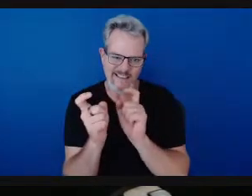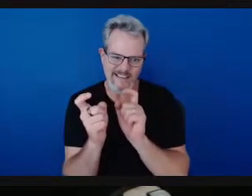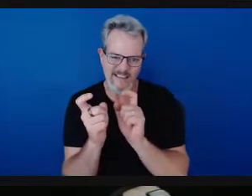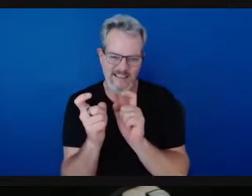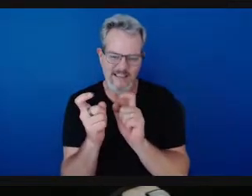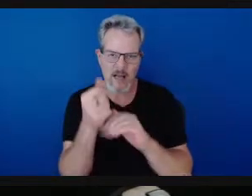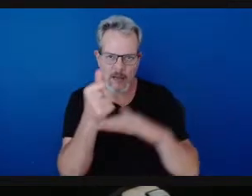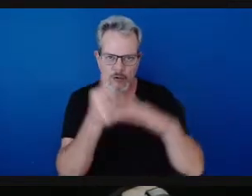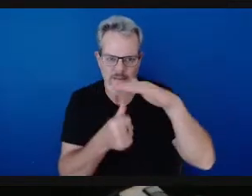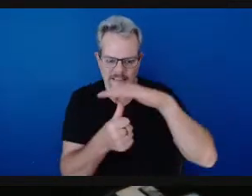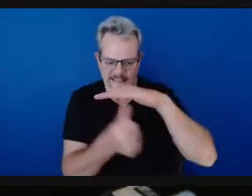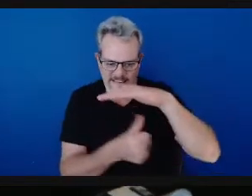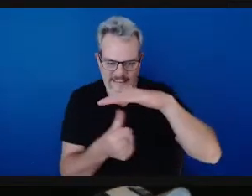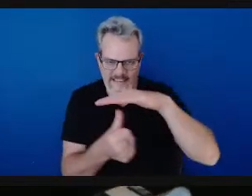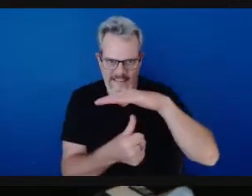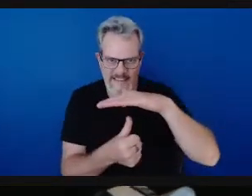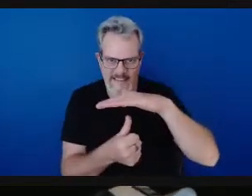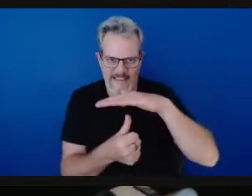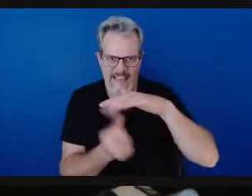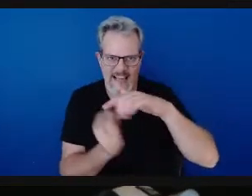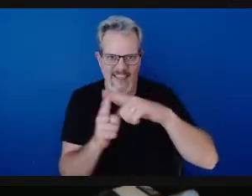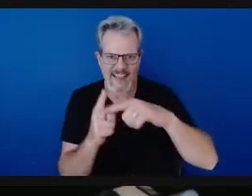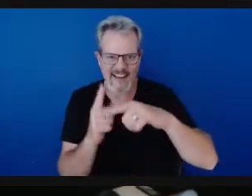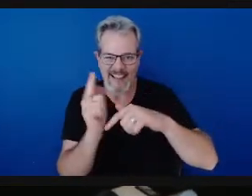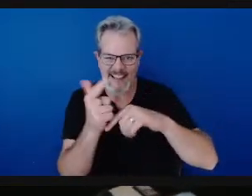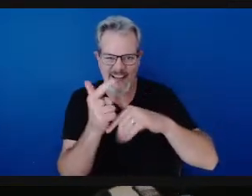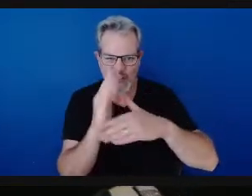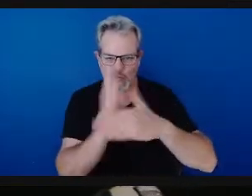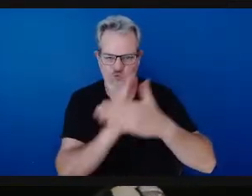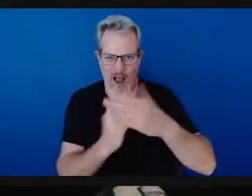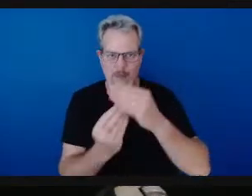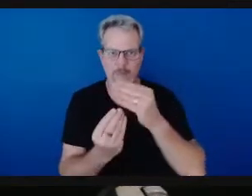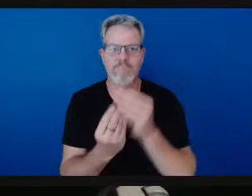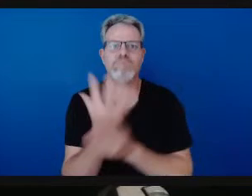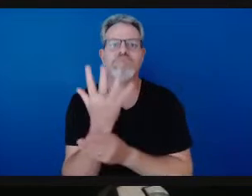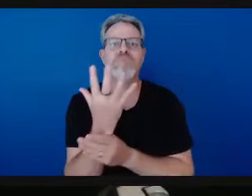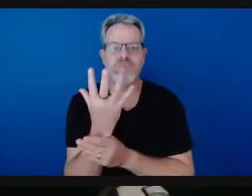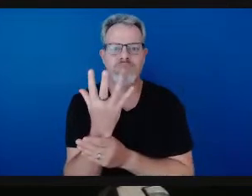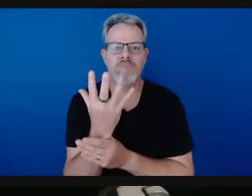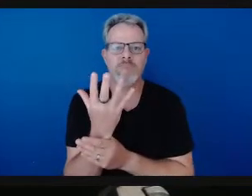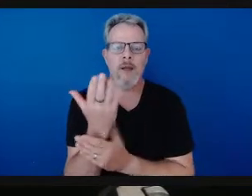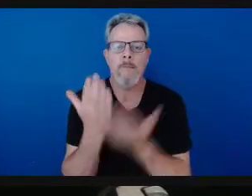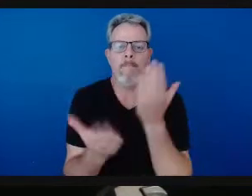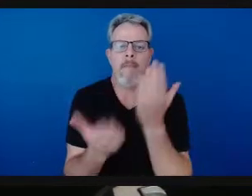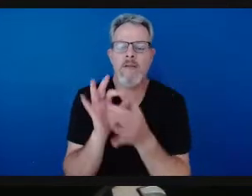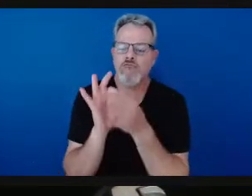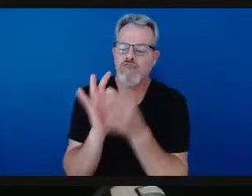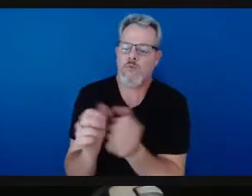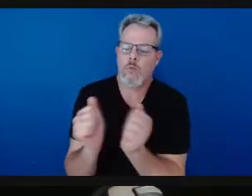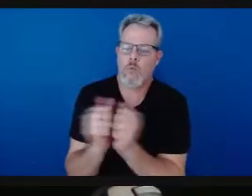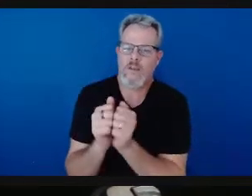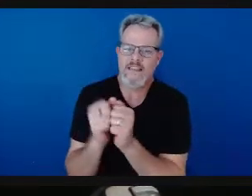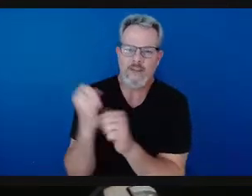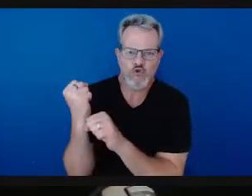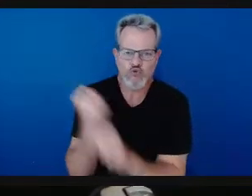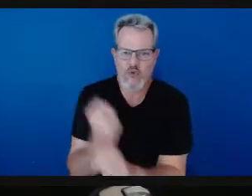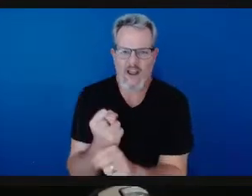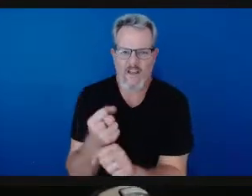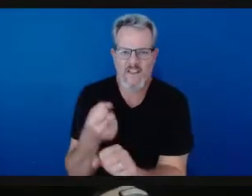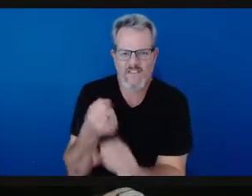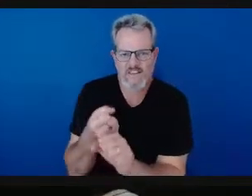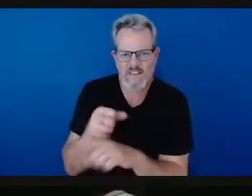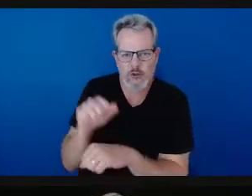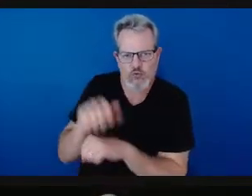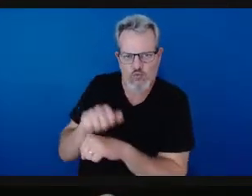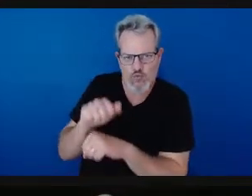below before they can't, and it just crack and the lava comes up and through, right? So that might be more to do with like the strength of the rock, perhaps, in